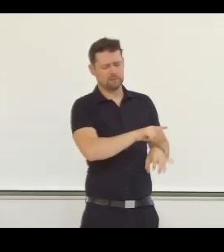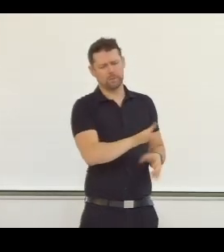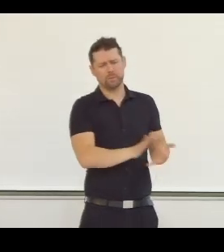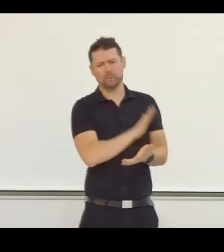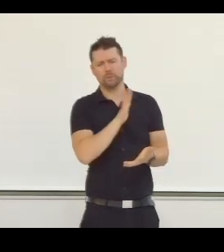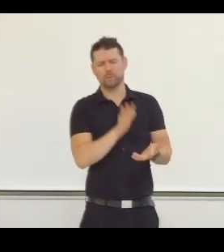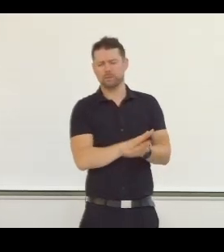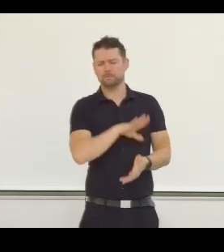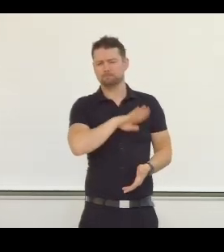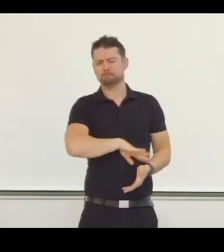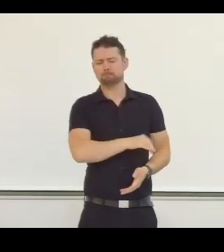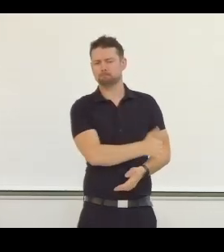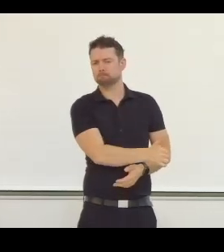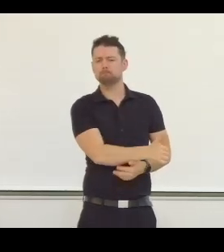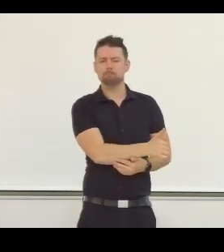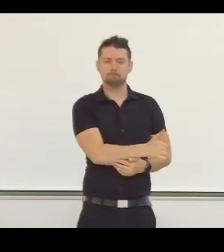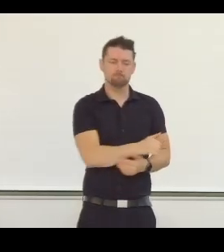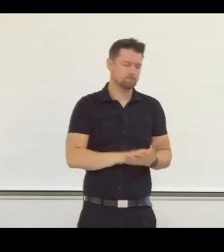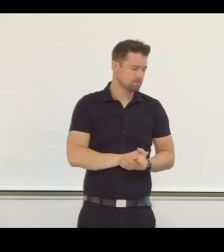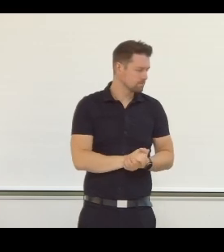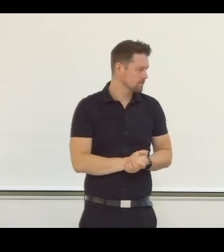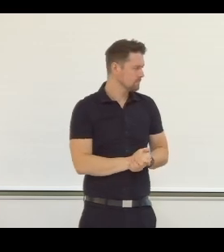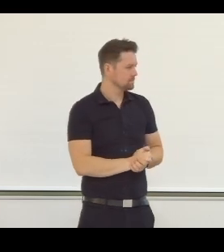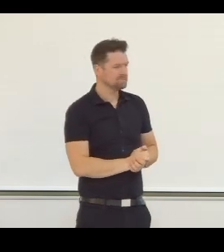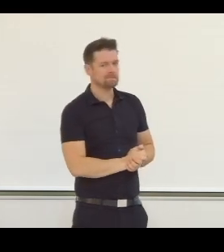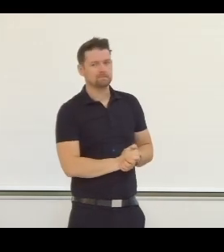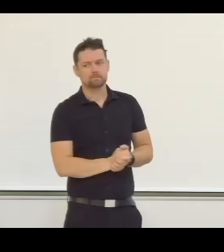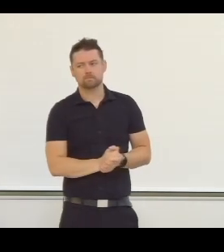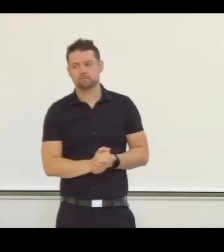the laboratory. So very happy on that.